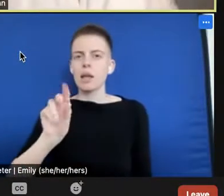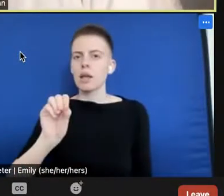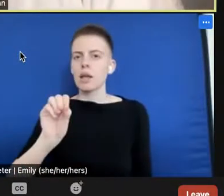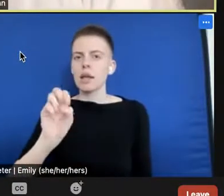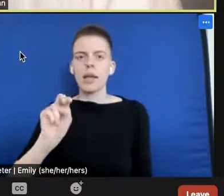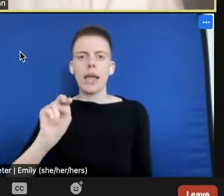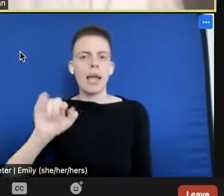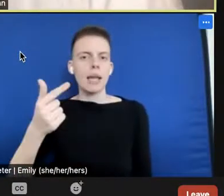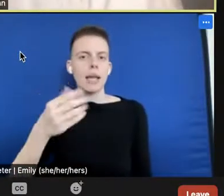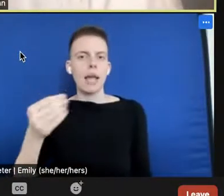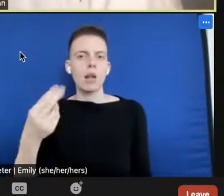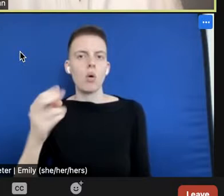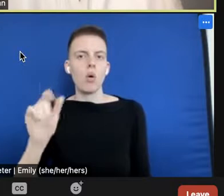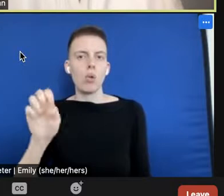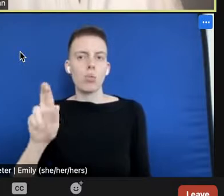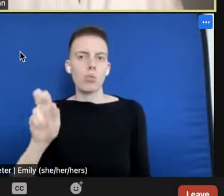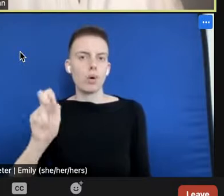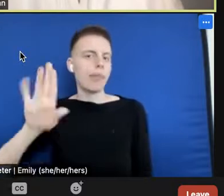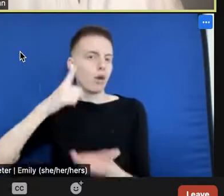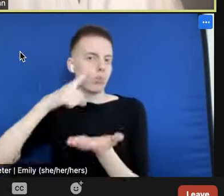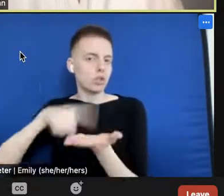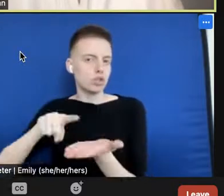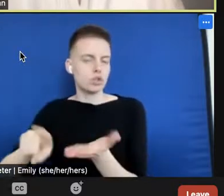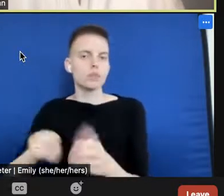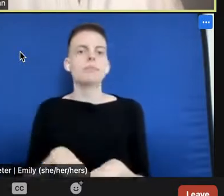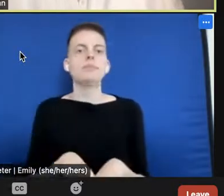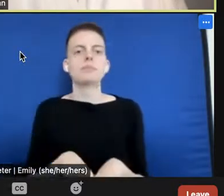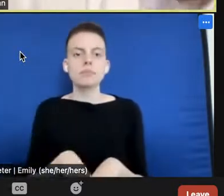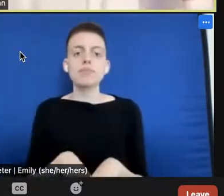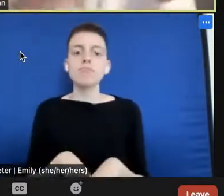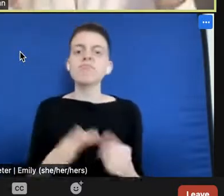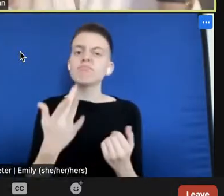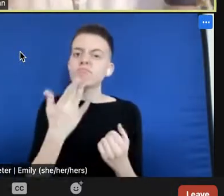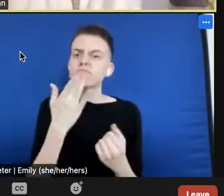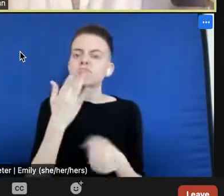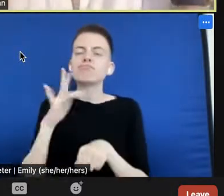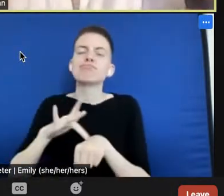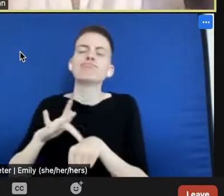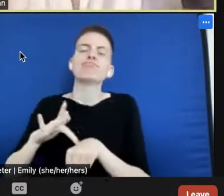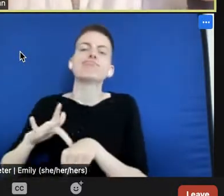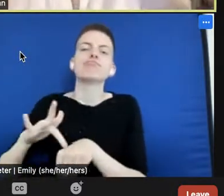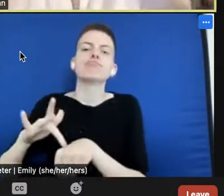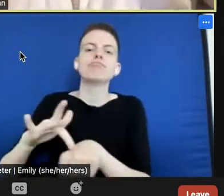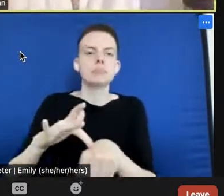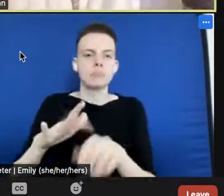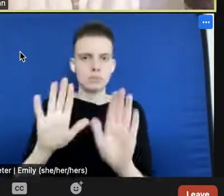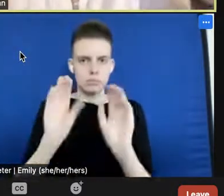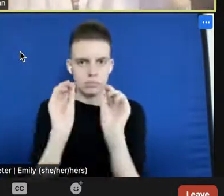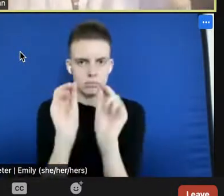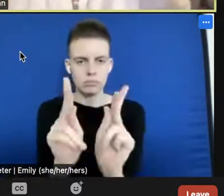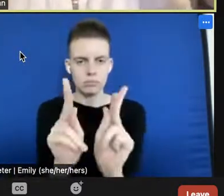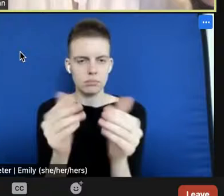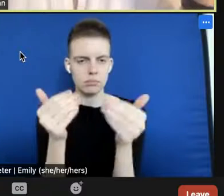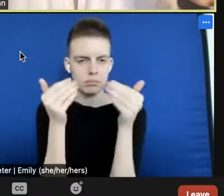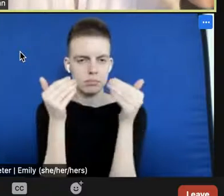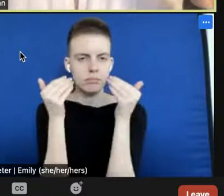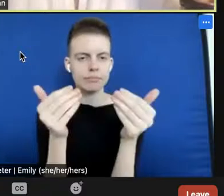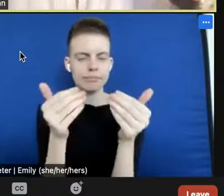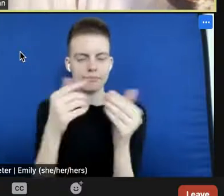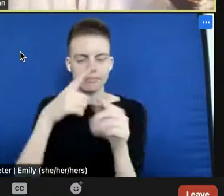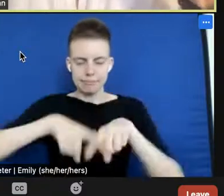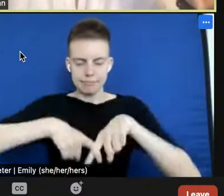Christine Roman. They show preference for exploring their environment tactually. Okay, I want you to stop right now and think about a child that